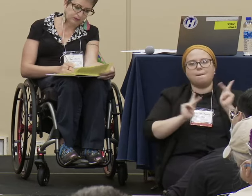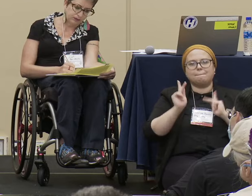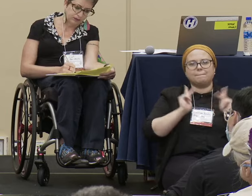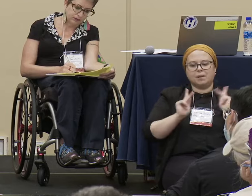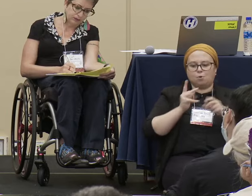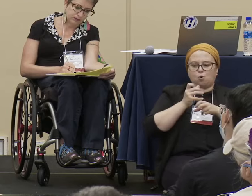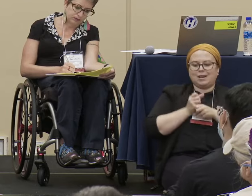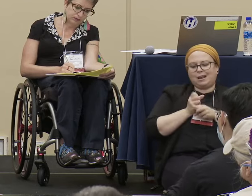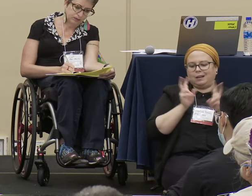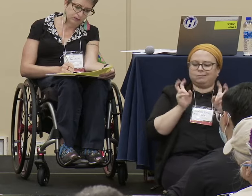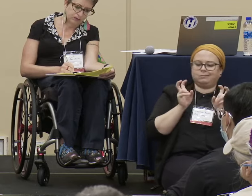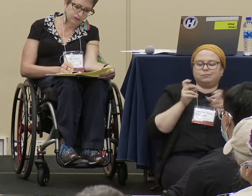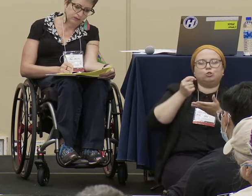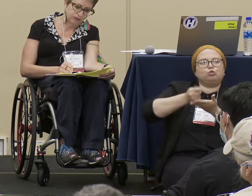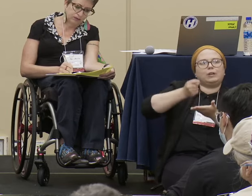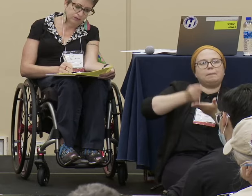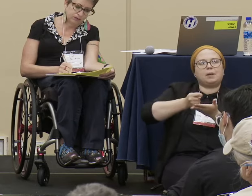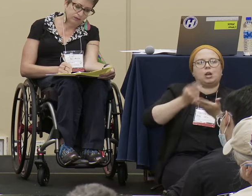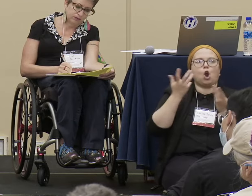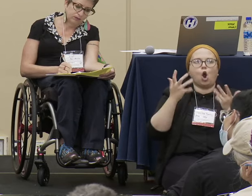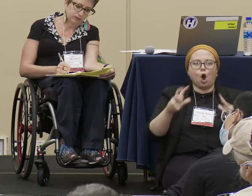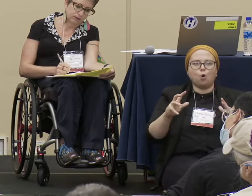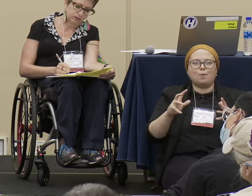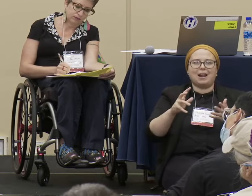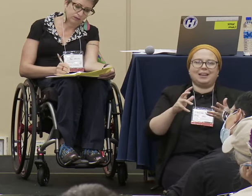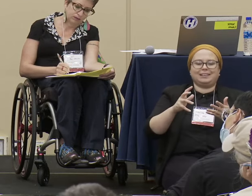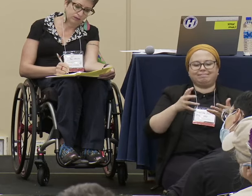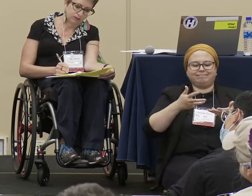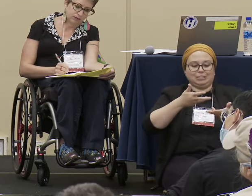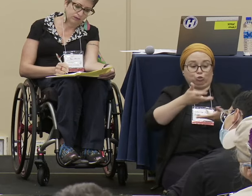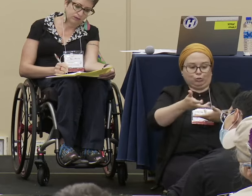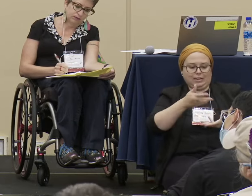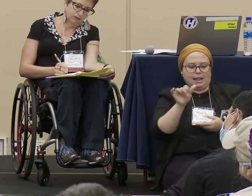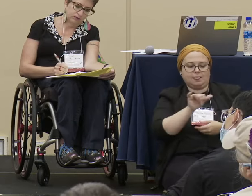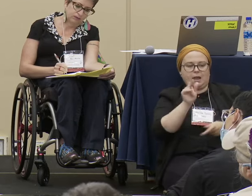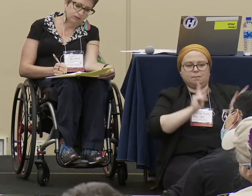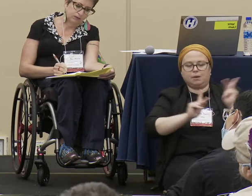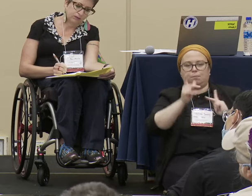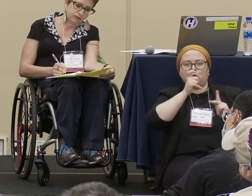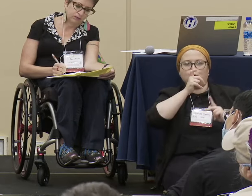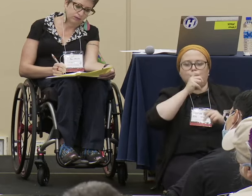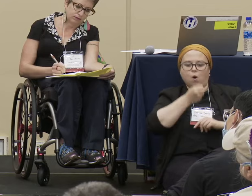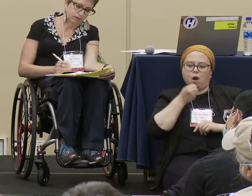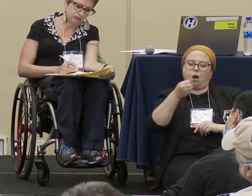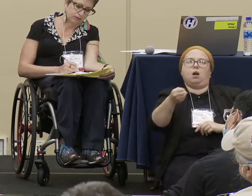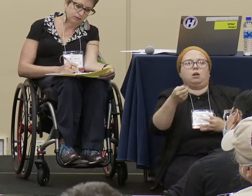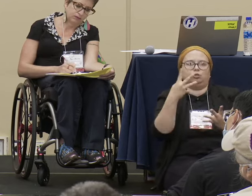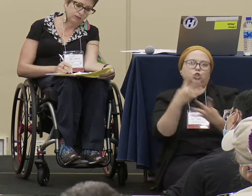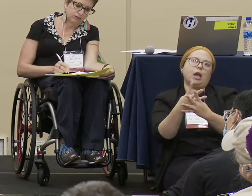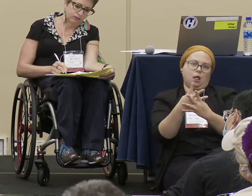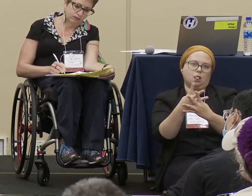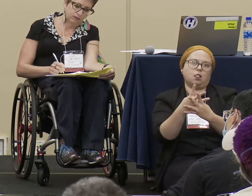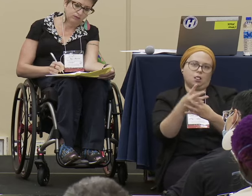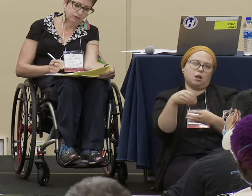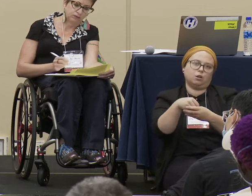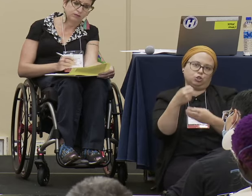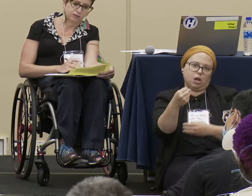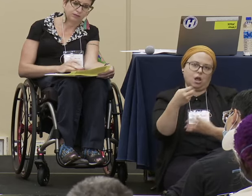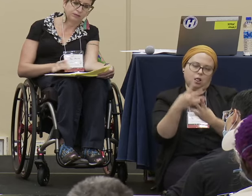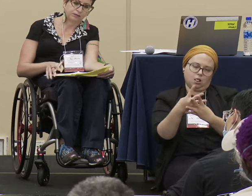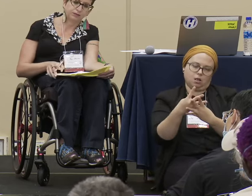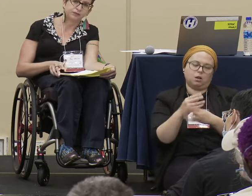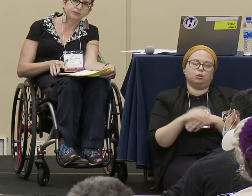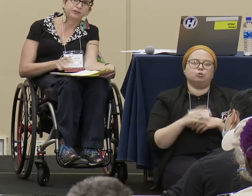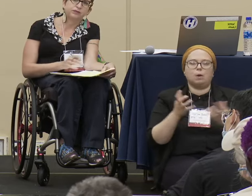receiving treatment are already being treated like people who are inside of penal facilities. And I just want us